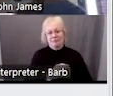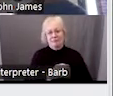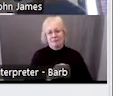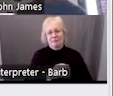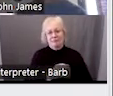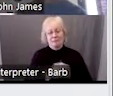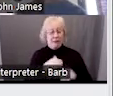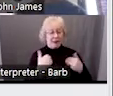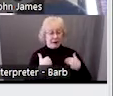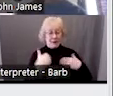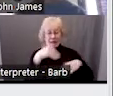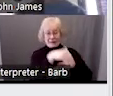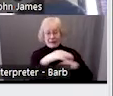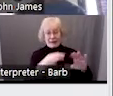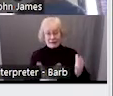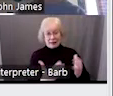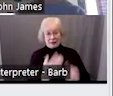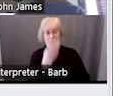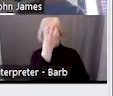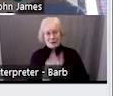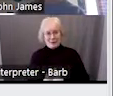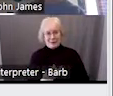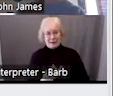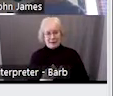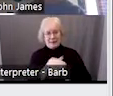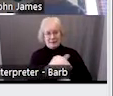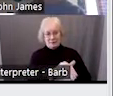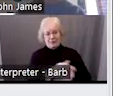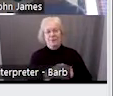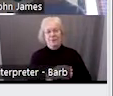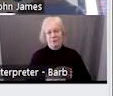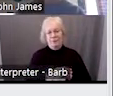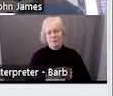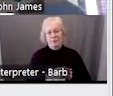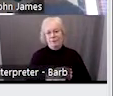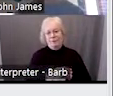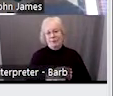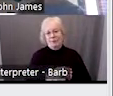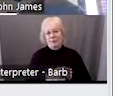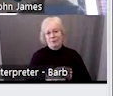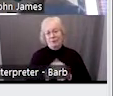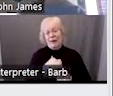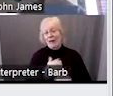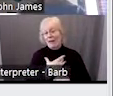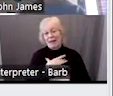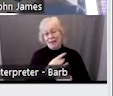on Wednesdays. I like both.